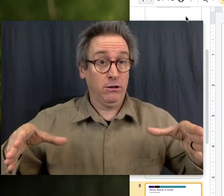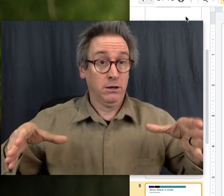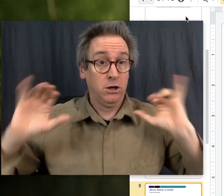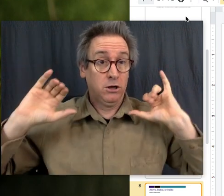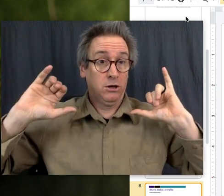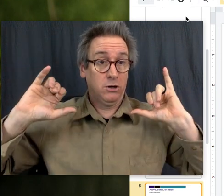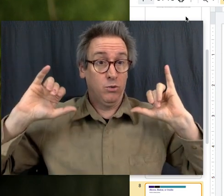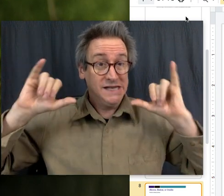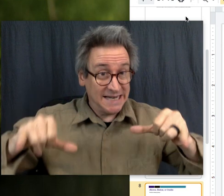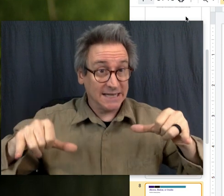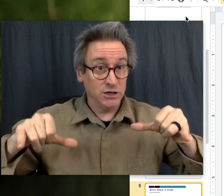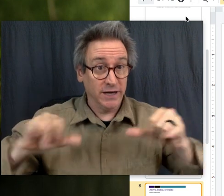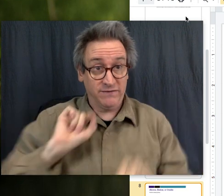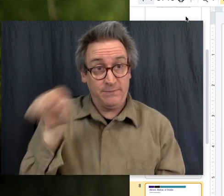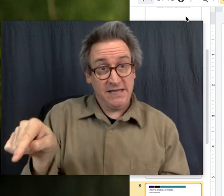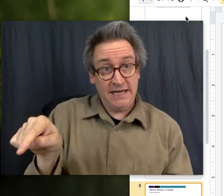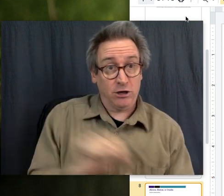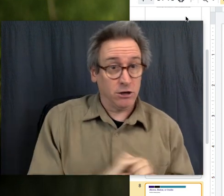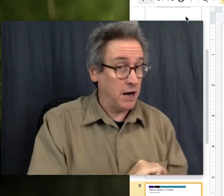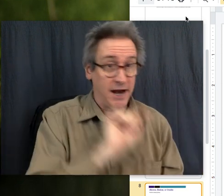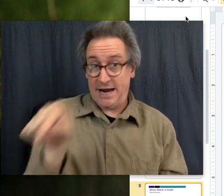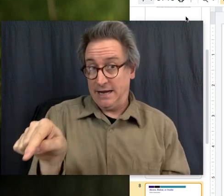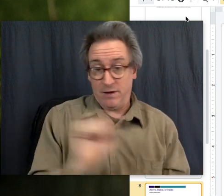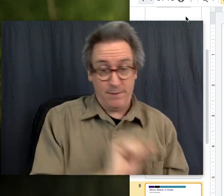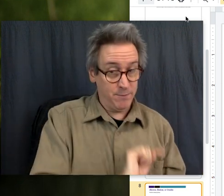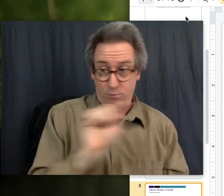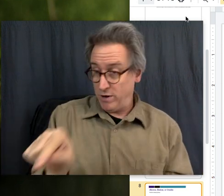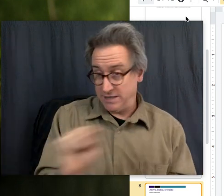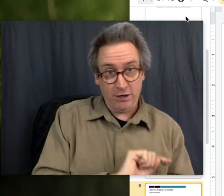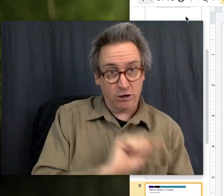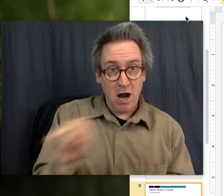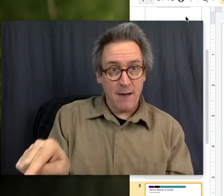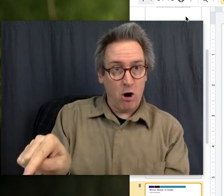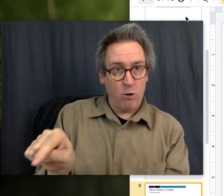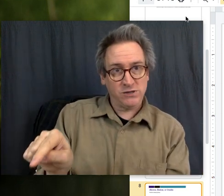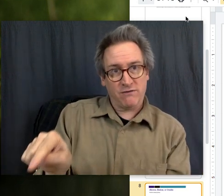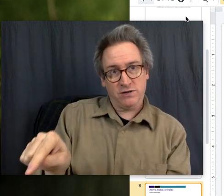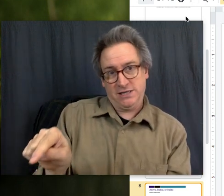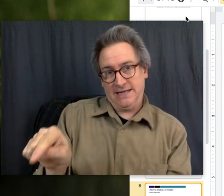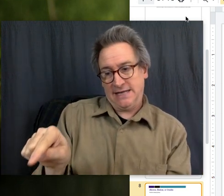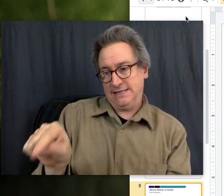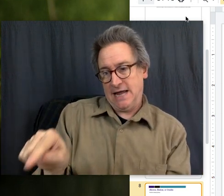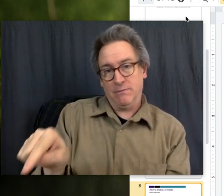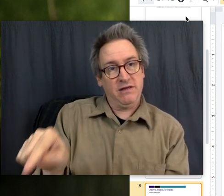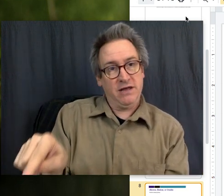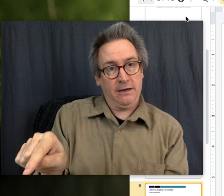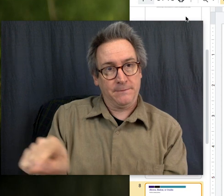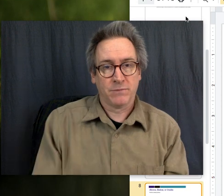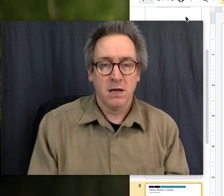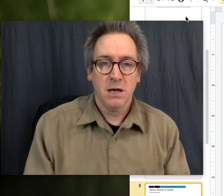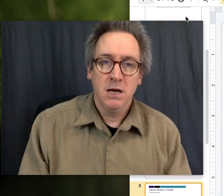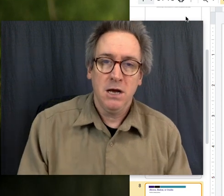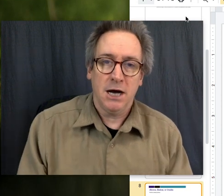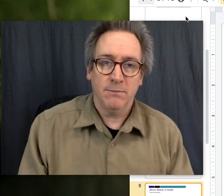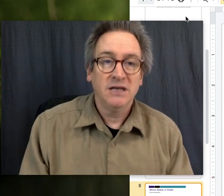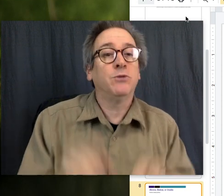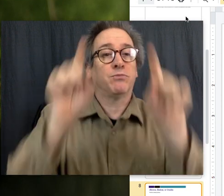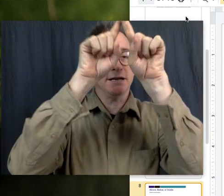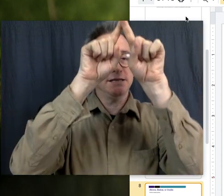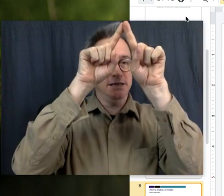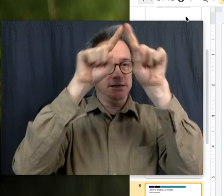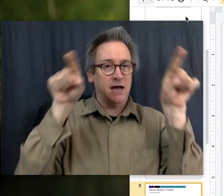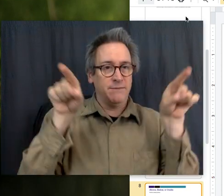scale, we stick to it. If something's here and I keep pointing to here, I'm always referencing that same thing.